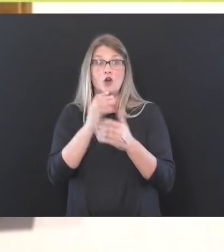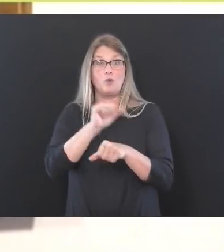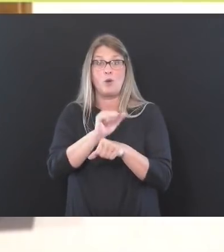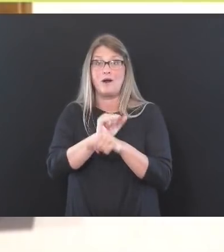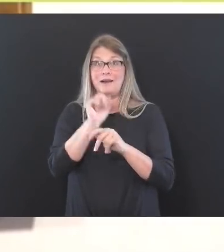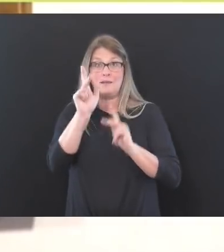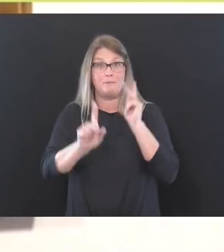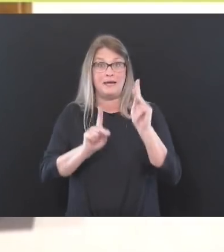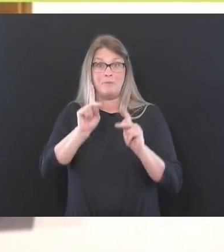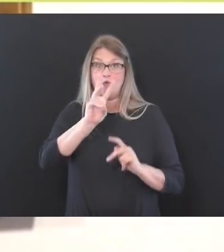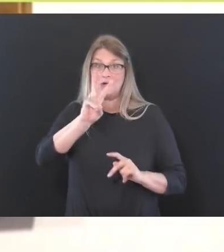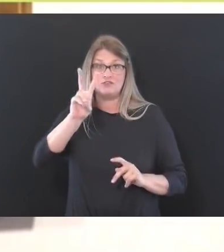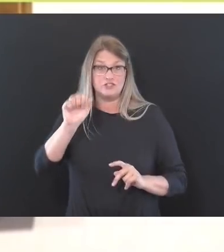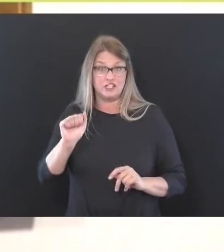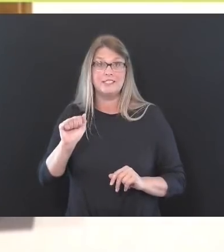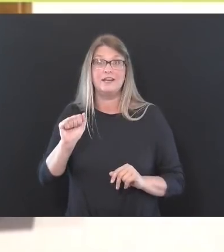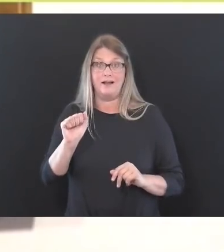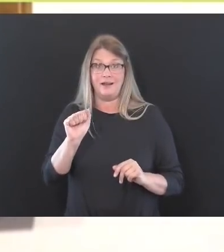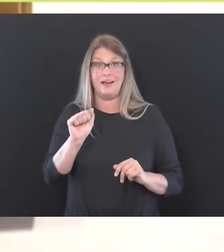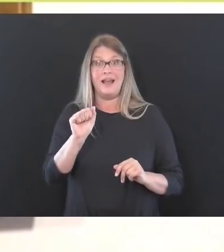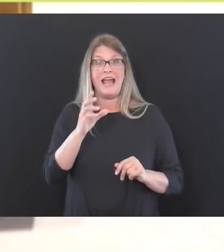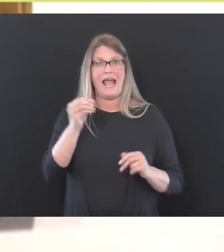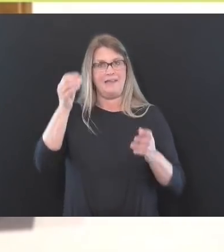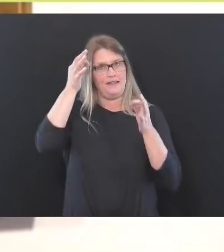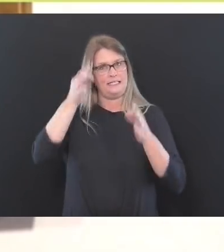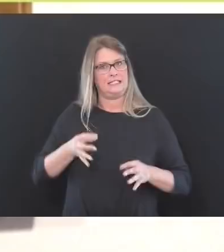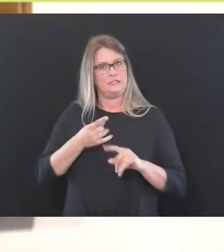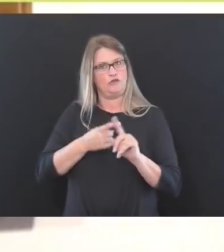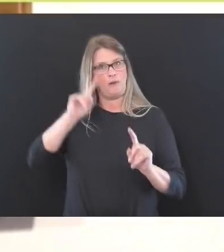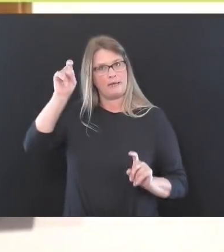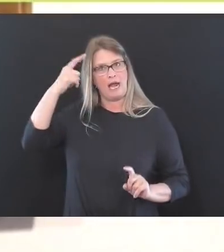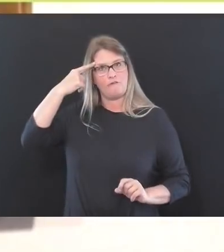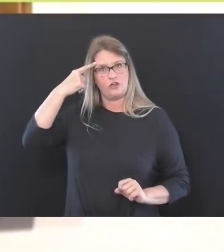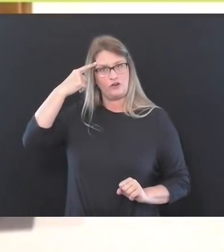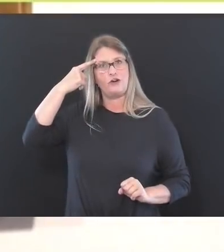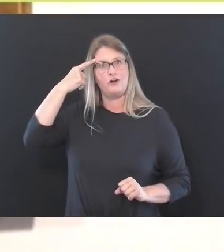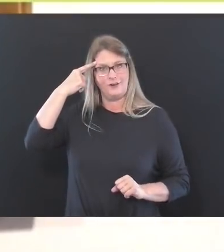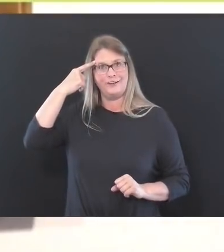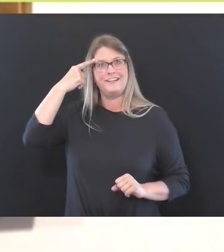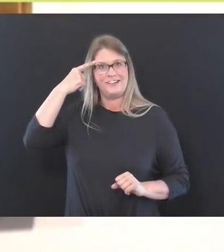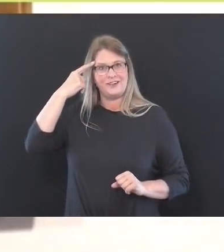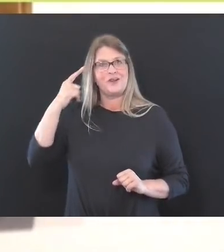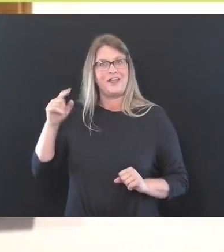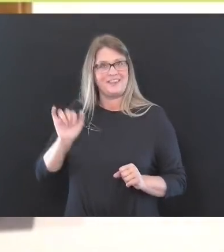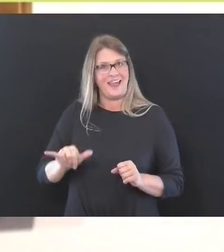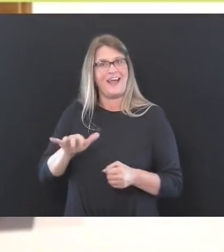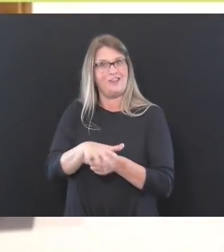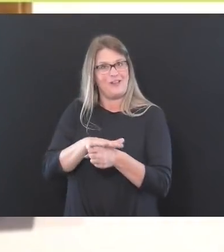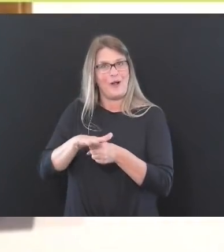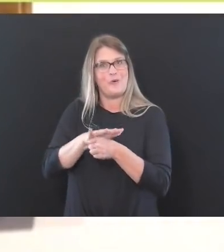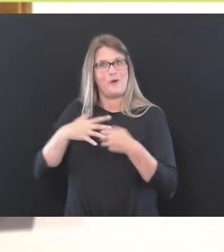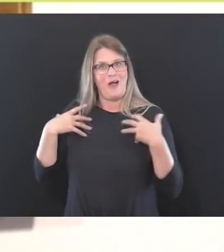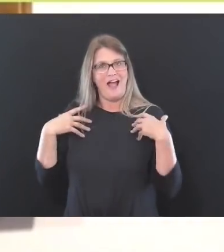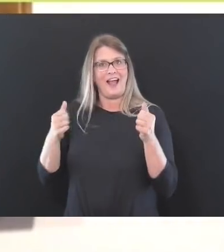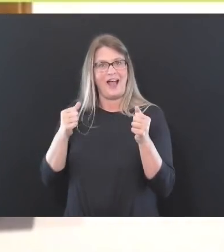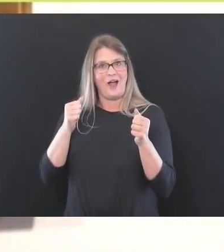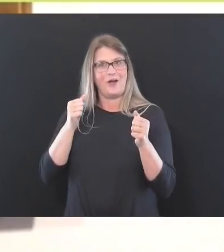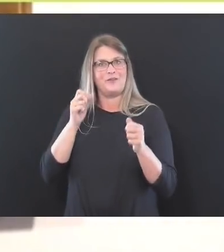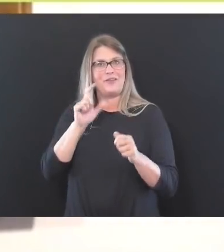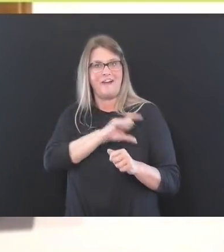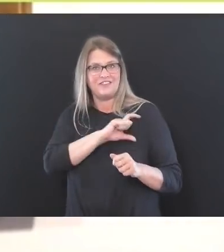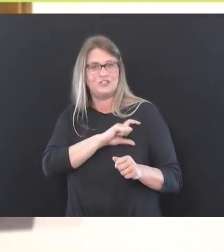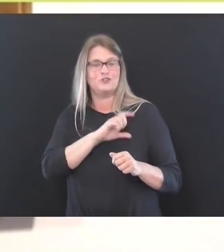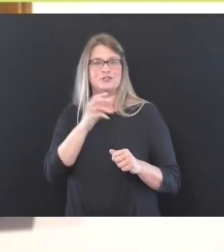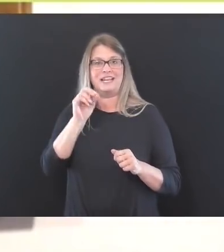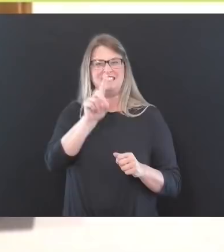citizens and some of the decisions that the governor's made and that local health officials as well as DHR's